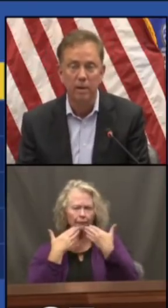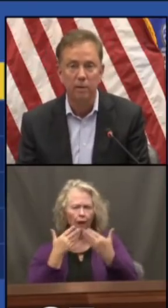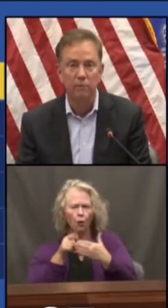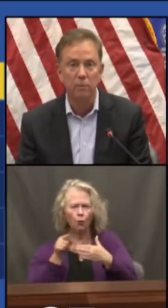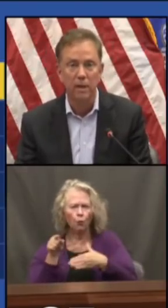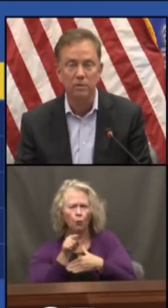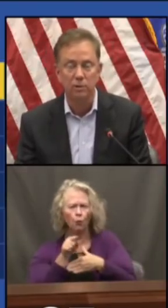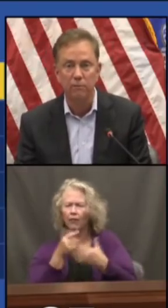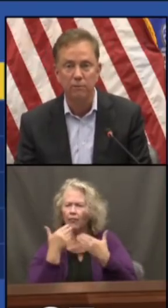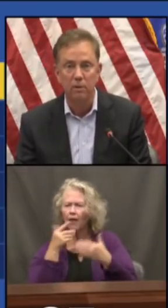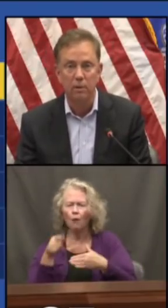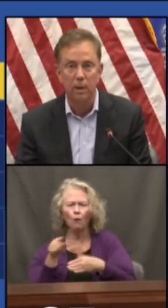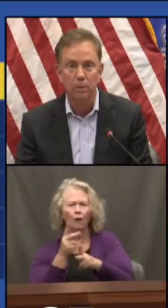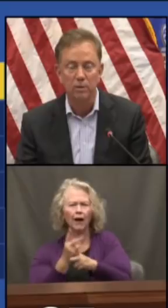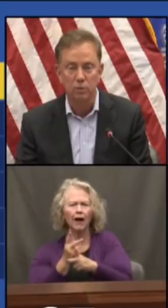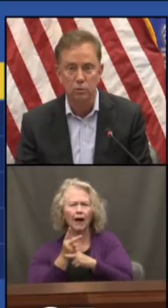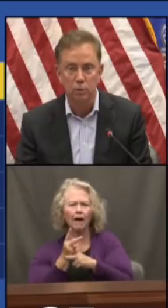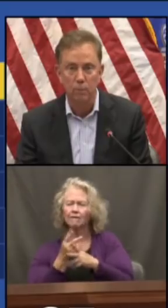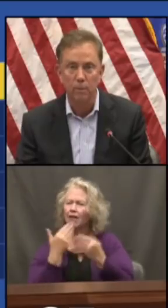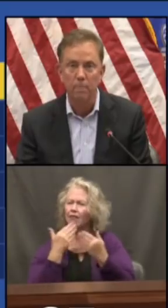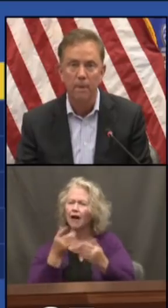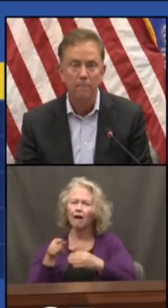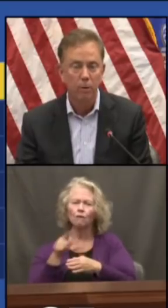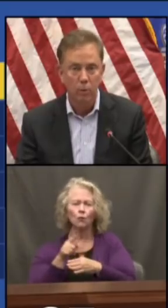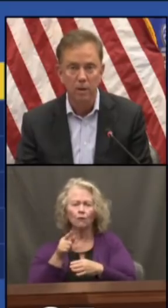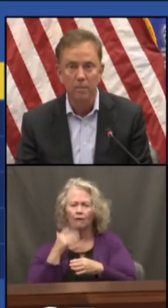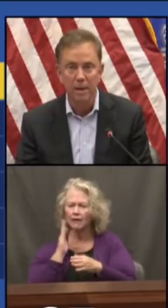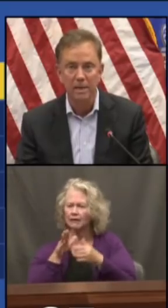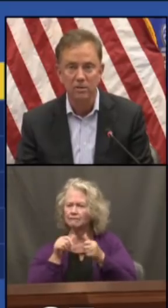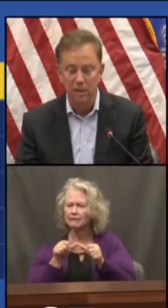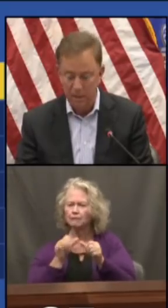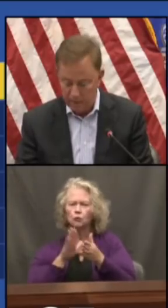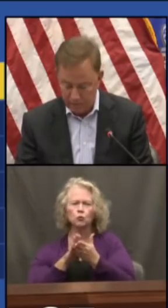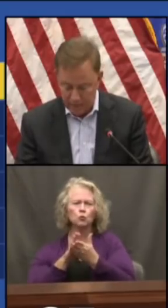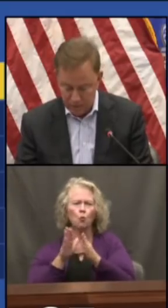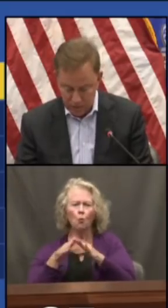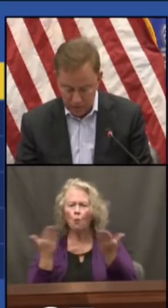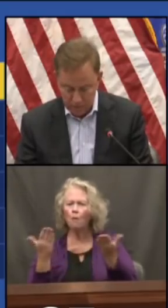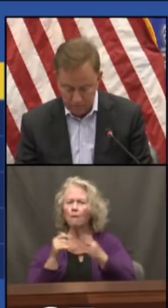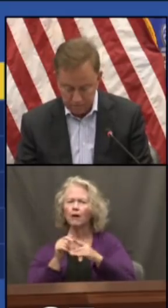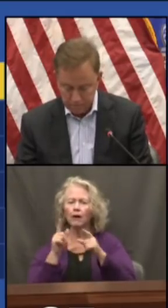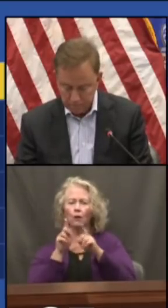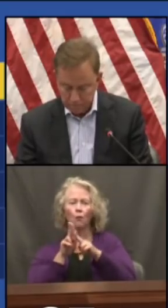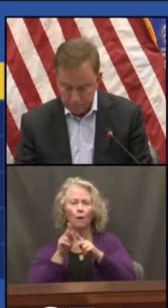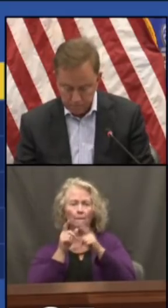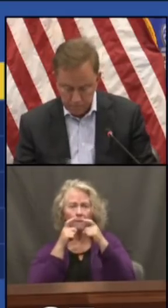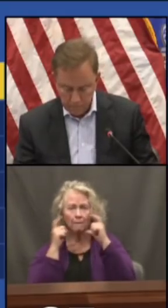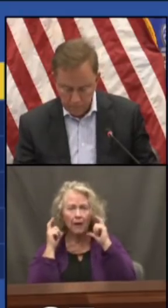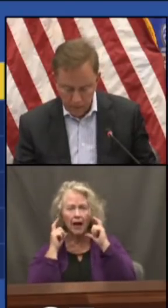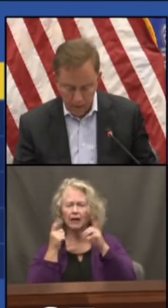for being careful. Thanks to you for keeping our schools open, wearing the mask, and getting vaccinated.